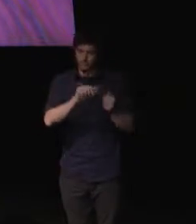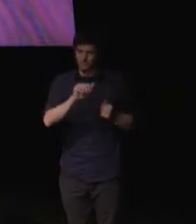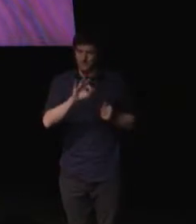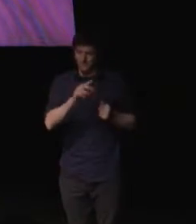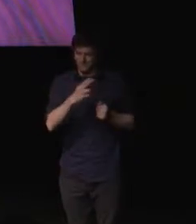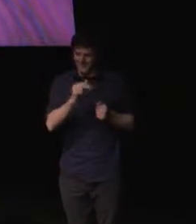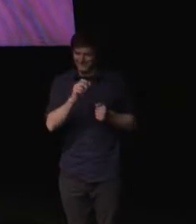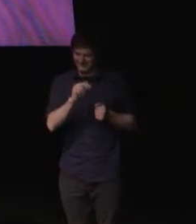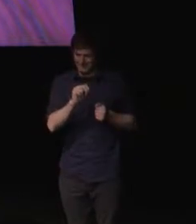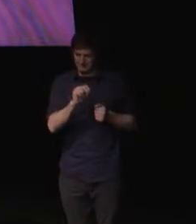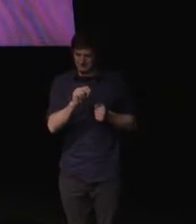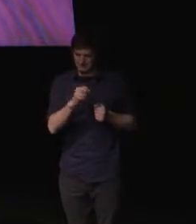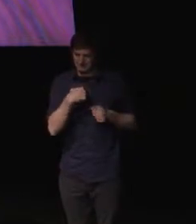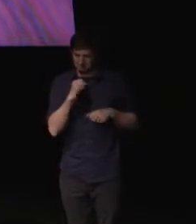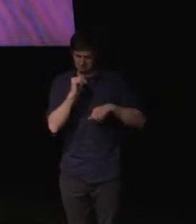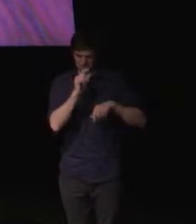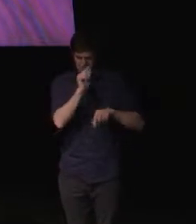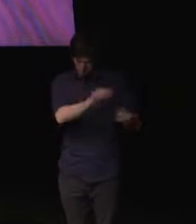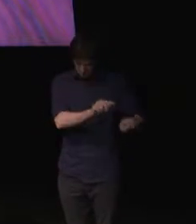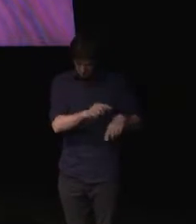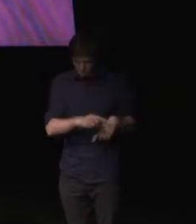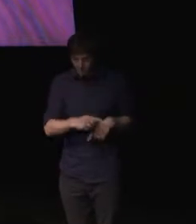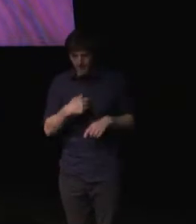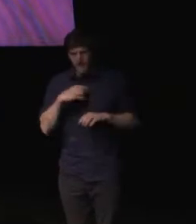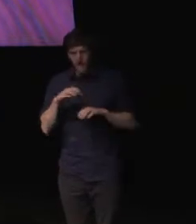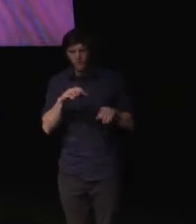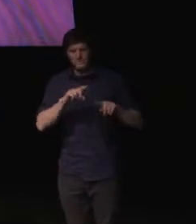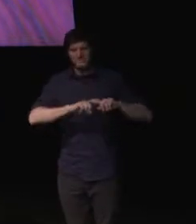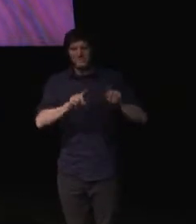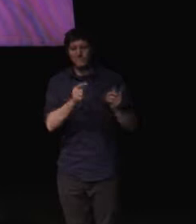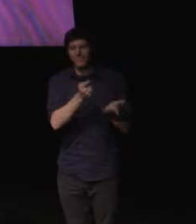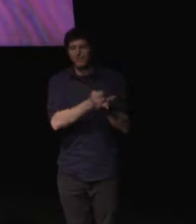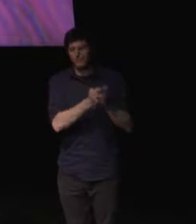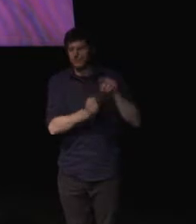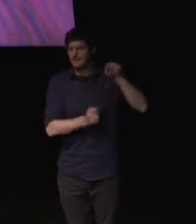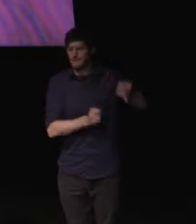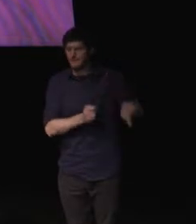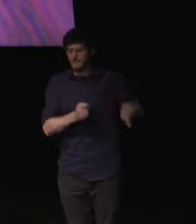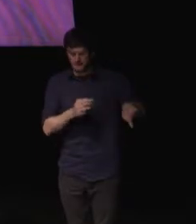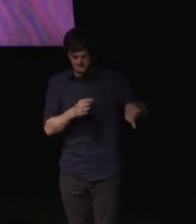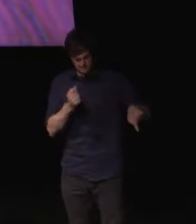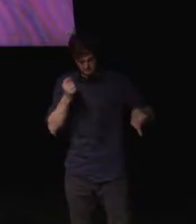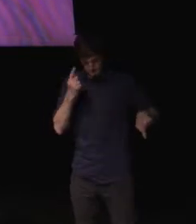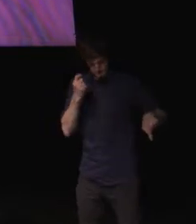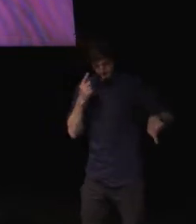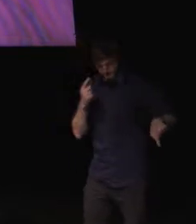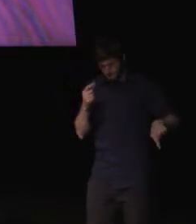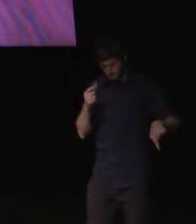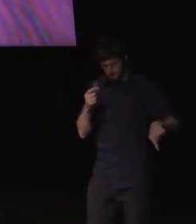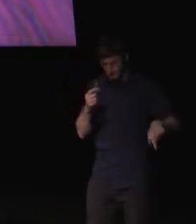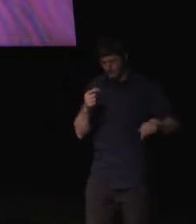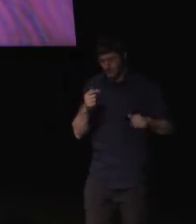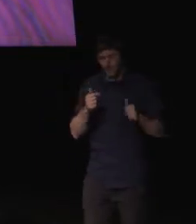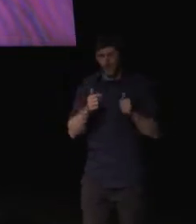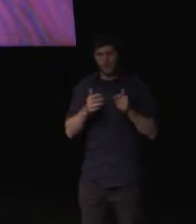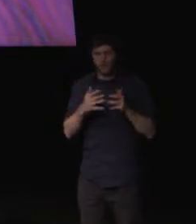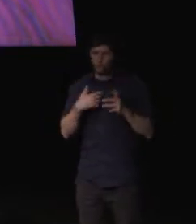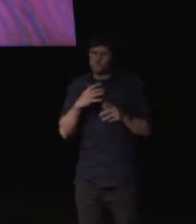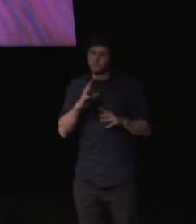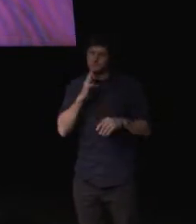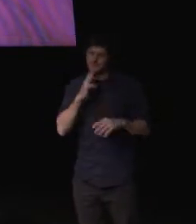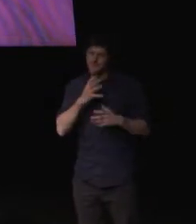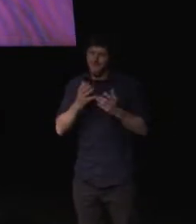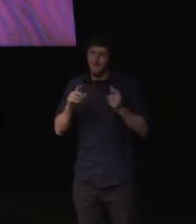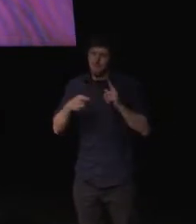bit different type of therapy. We've spent the greater part of today talking about physical disabilities,